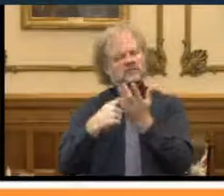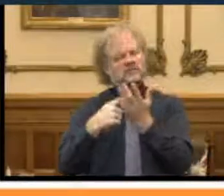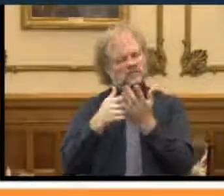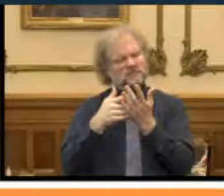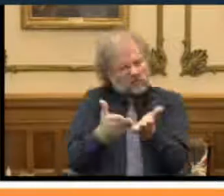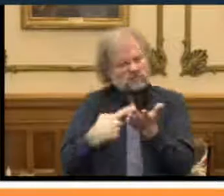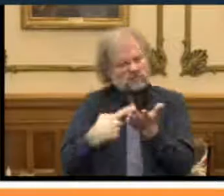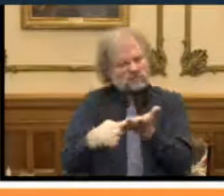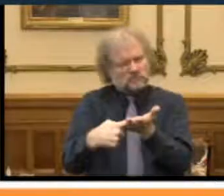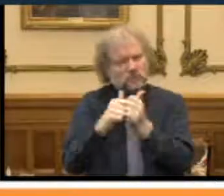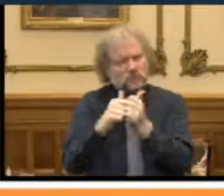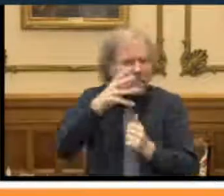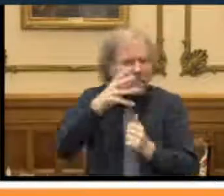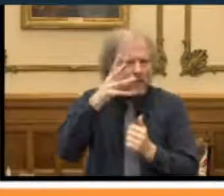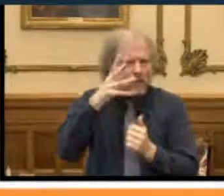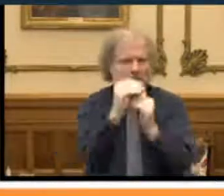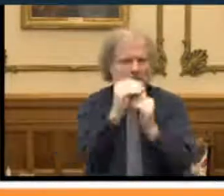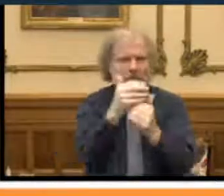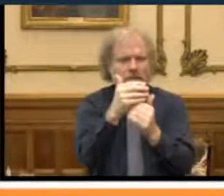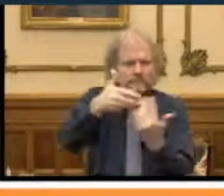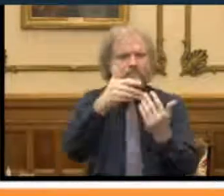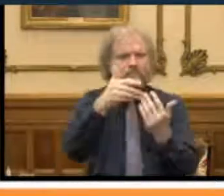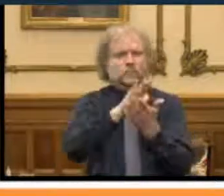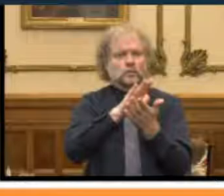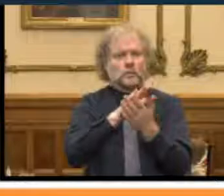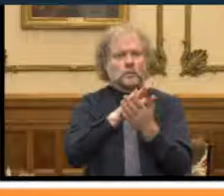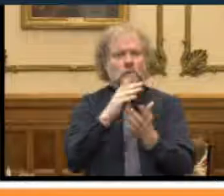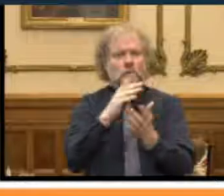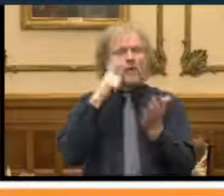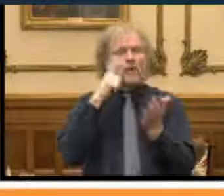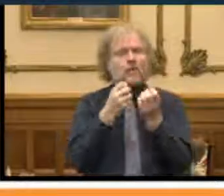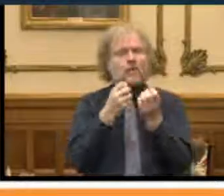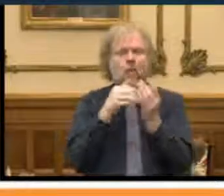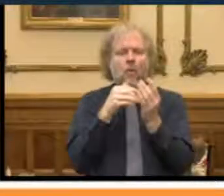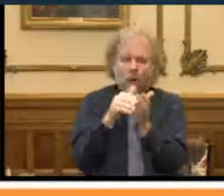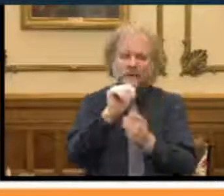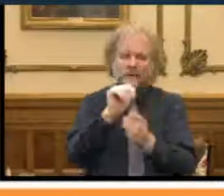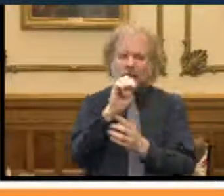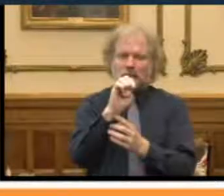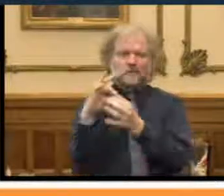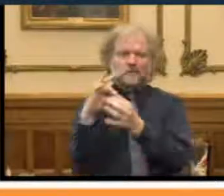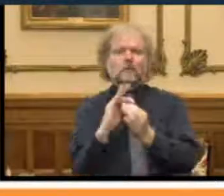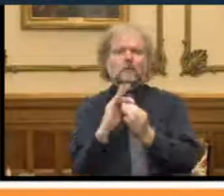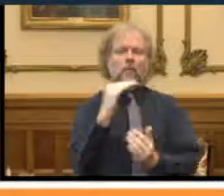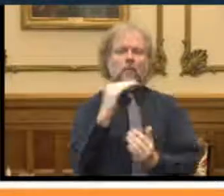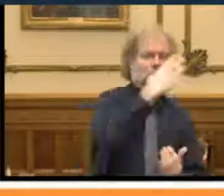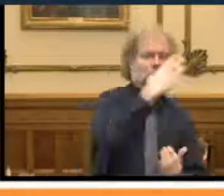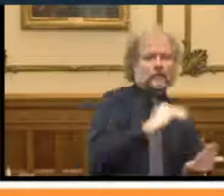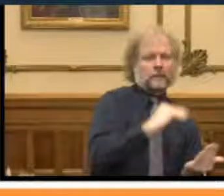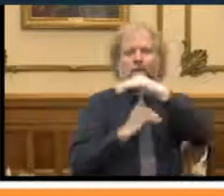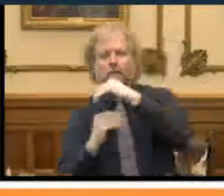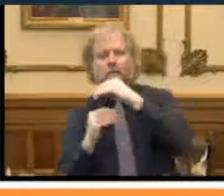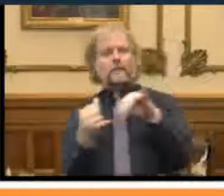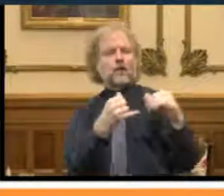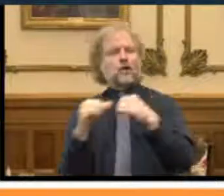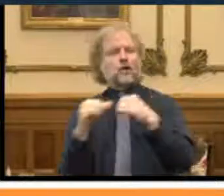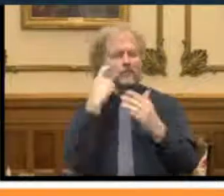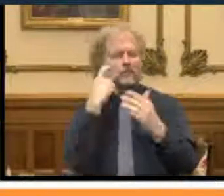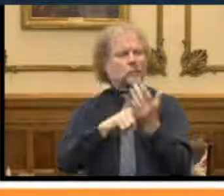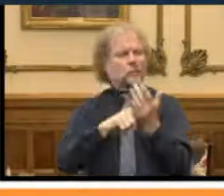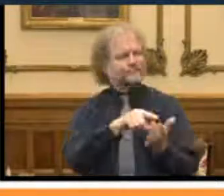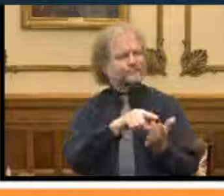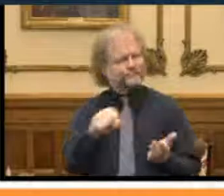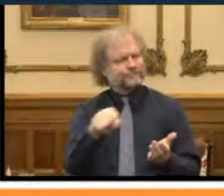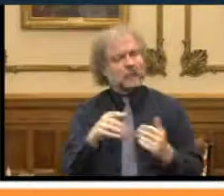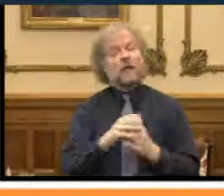social events outside of school, and we continue to see that many cases are tied to sleepovers and parties. We also recommend